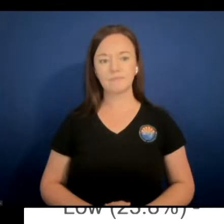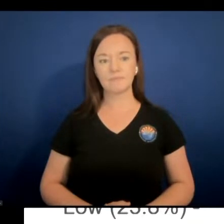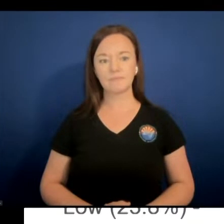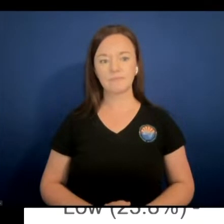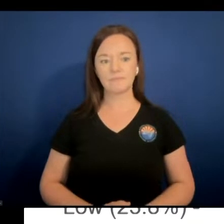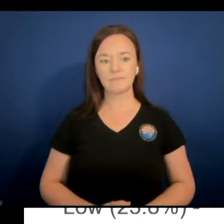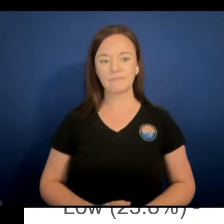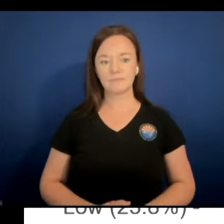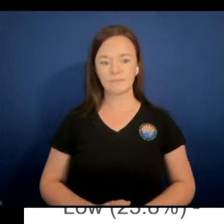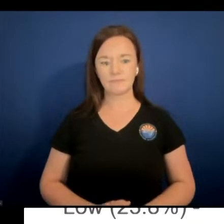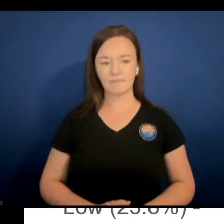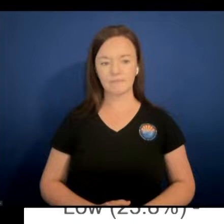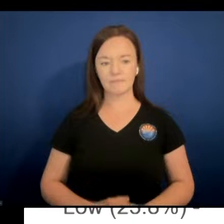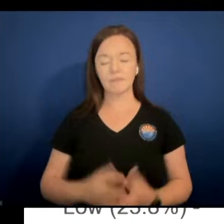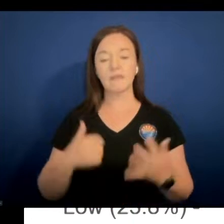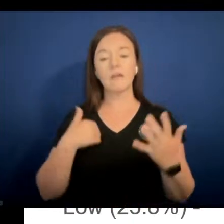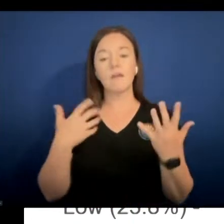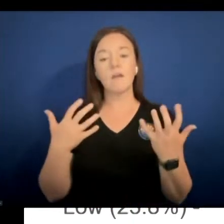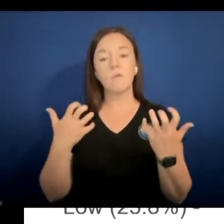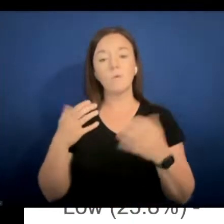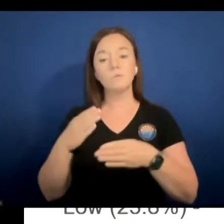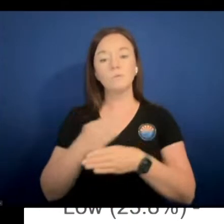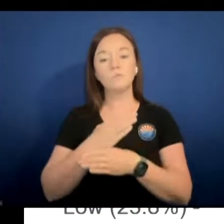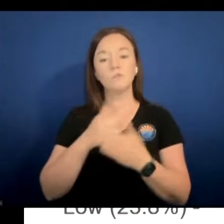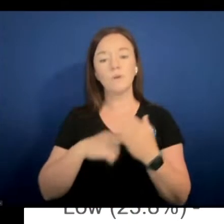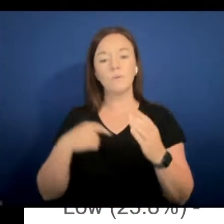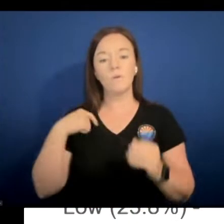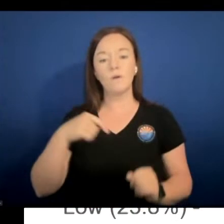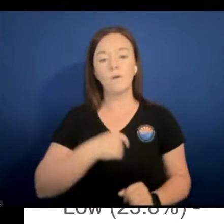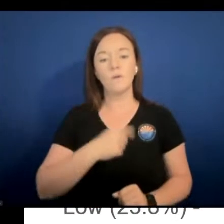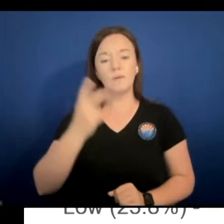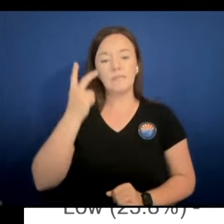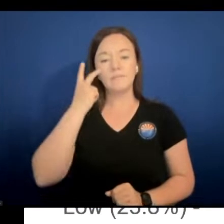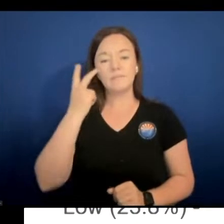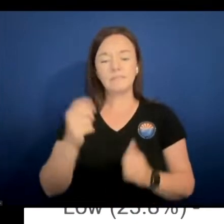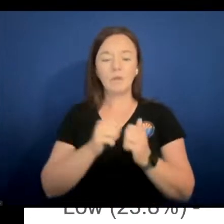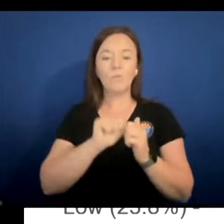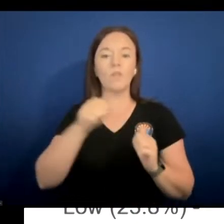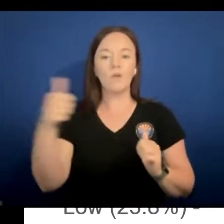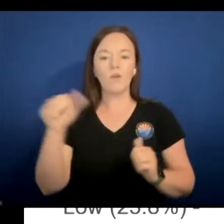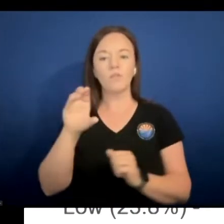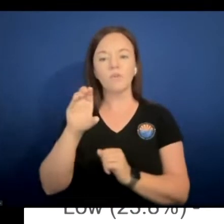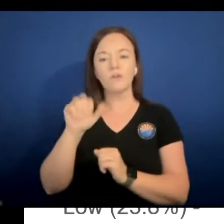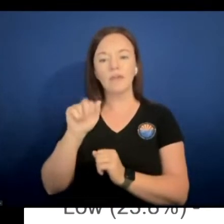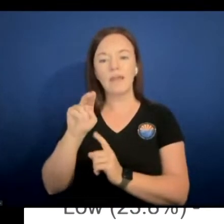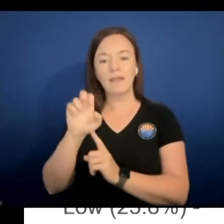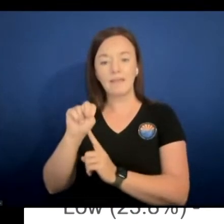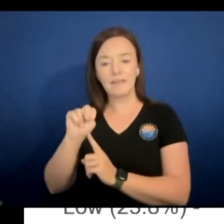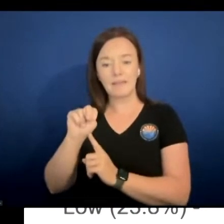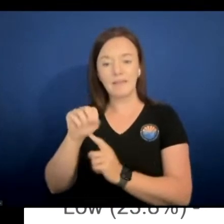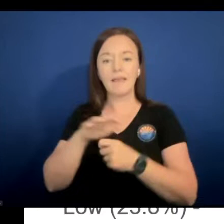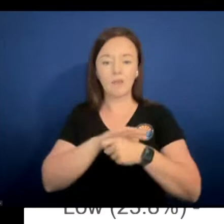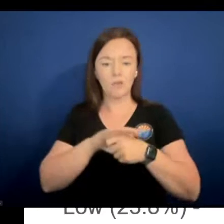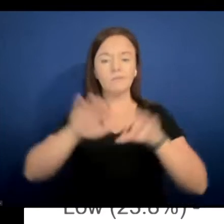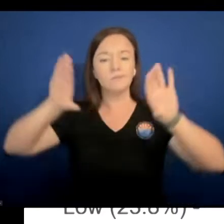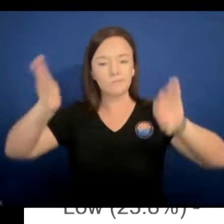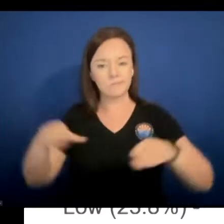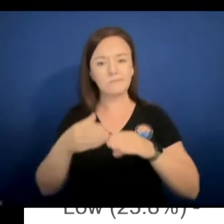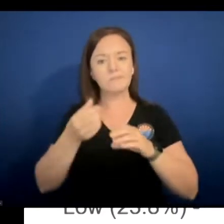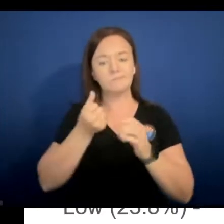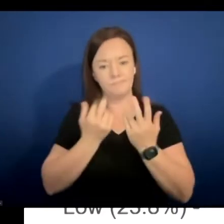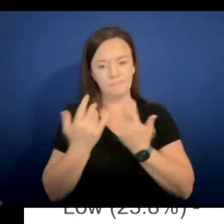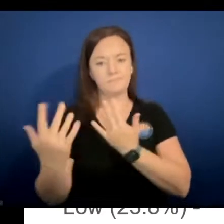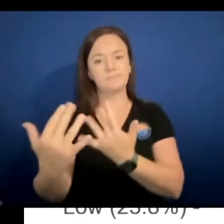So I wanted to share what we've seen in other canyon systems and canyon areas impacted by